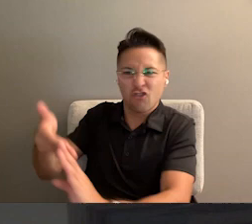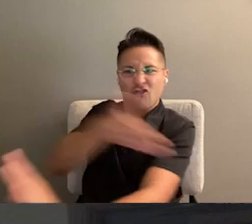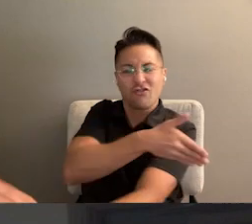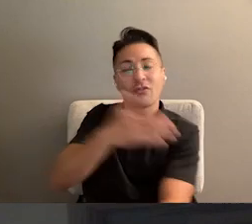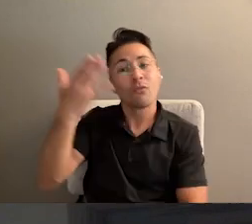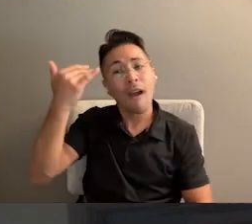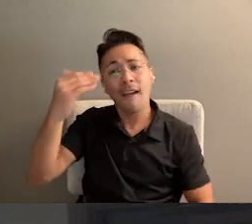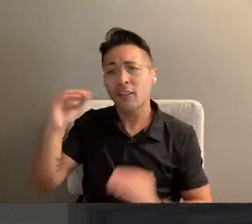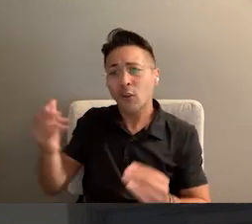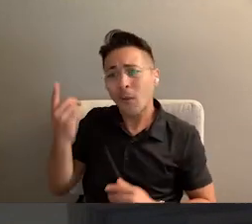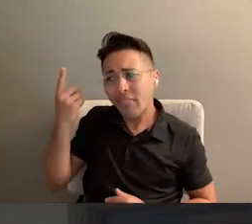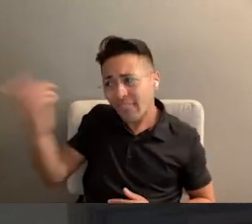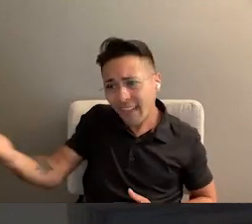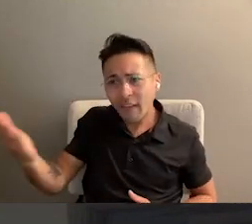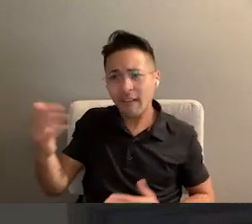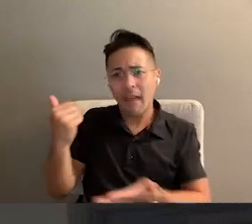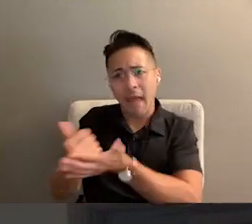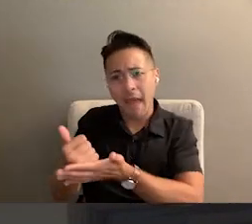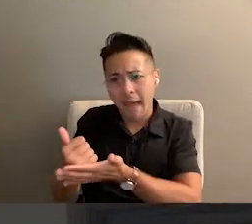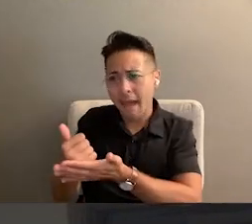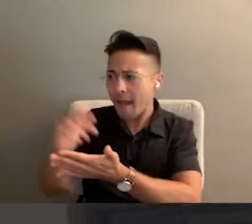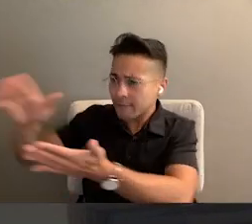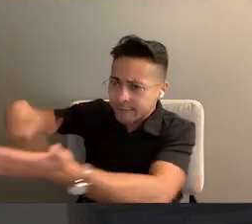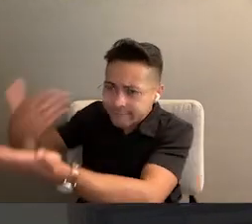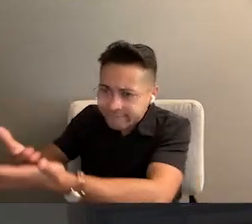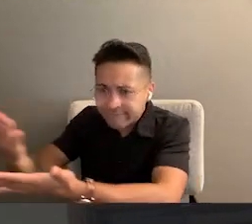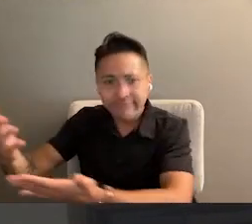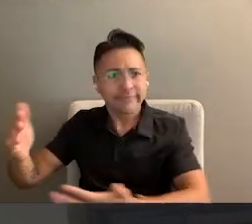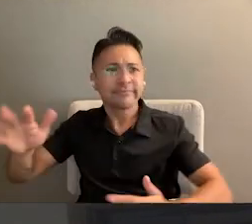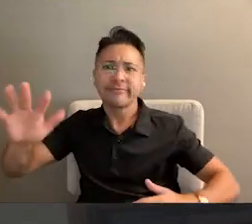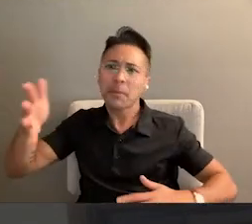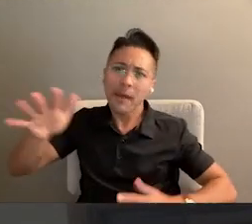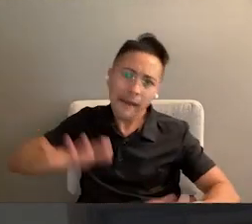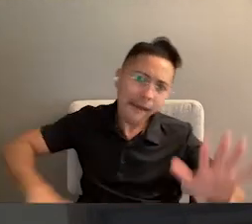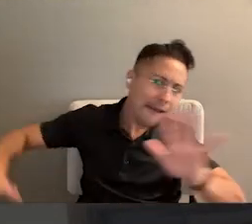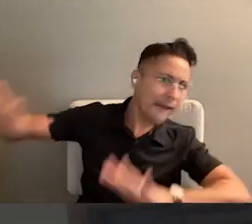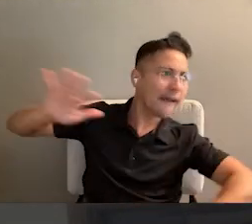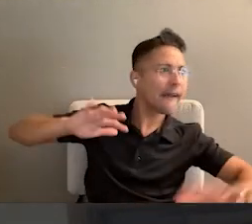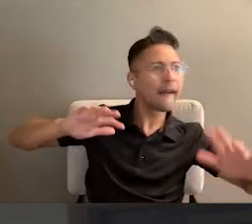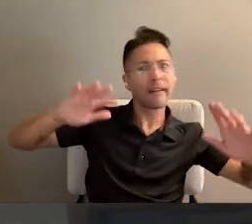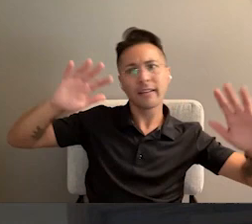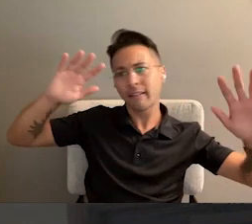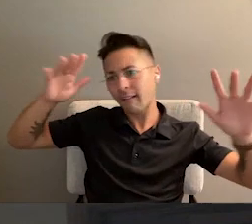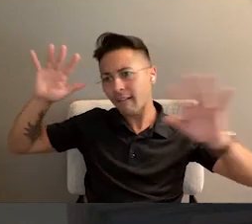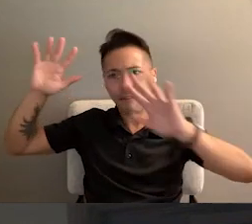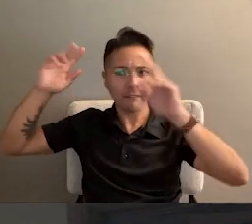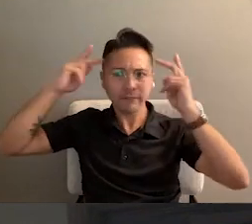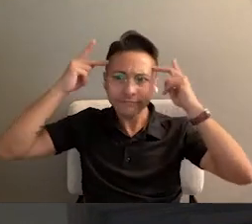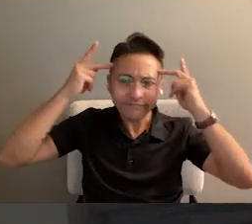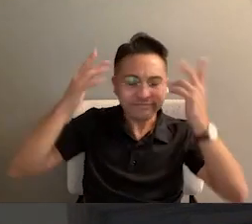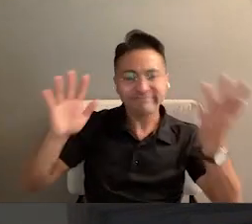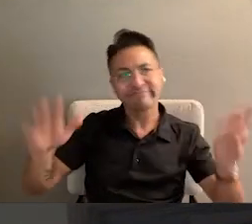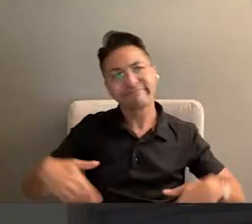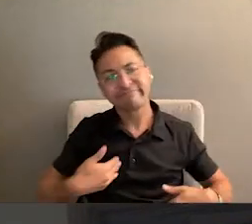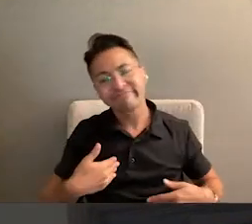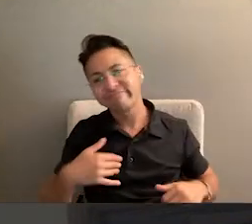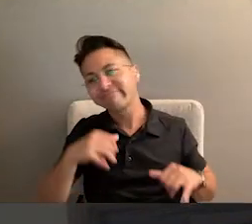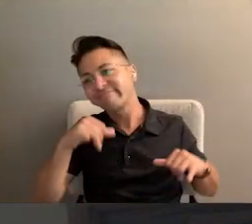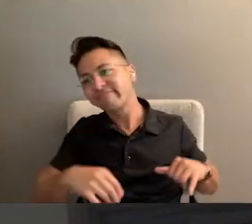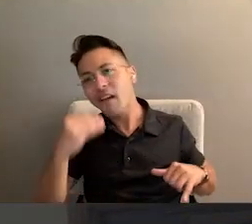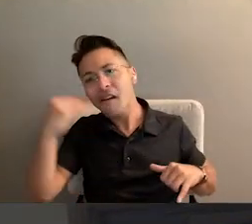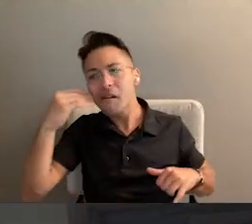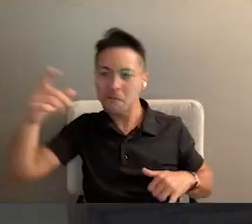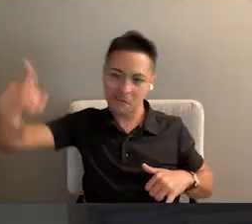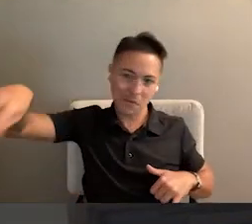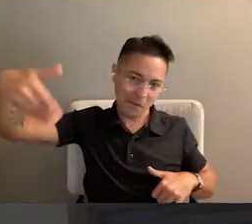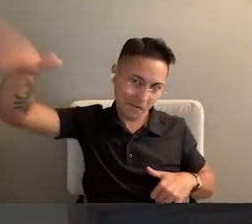grandma. Never once been able to go there because there's no one to help once you're there. And it's too chaotic and you're too caught up, and